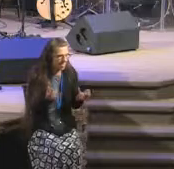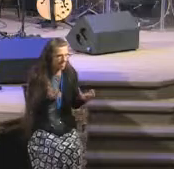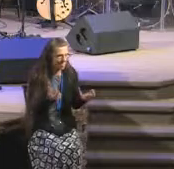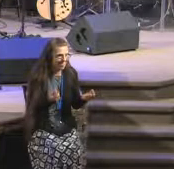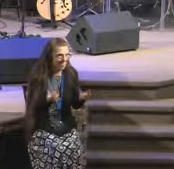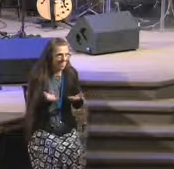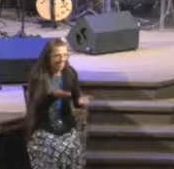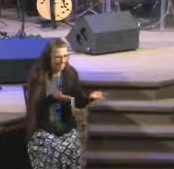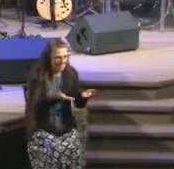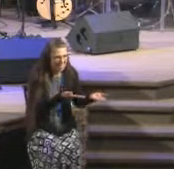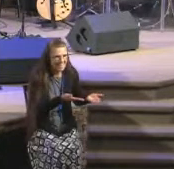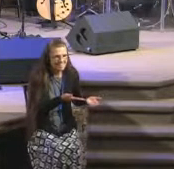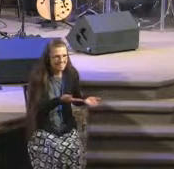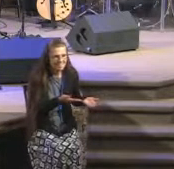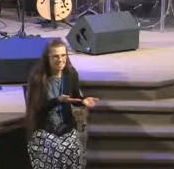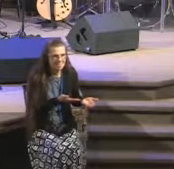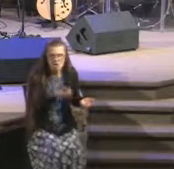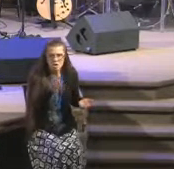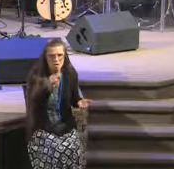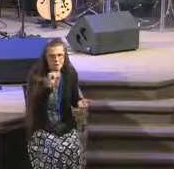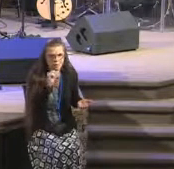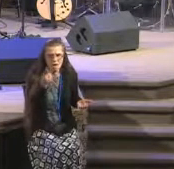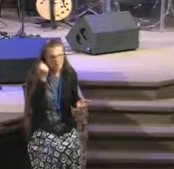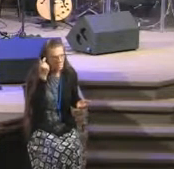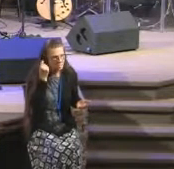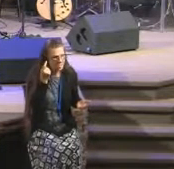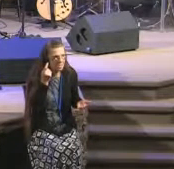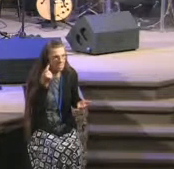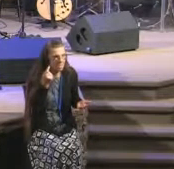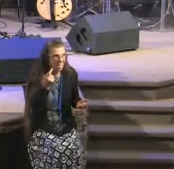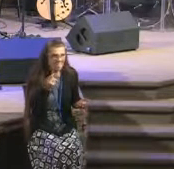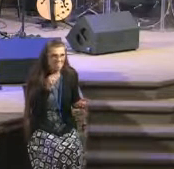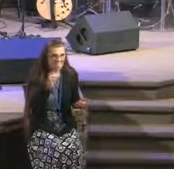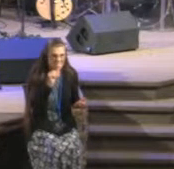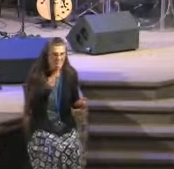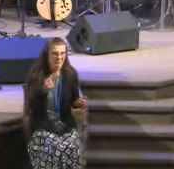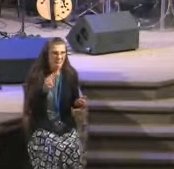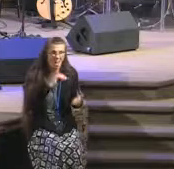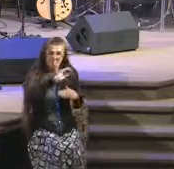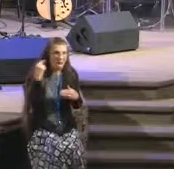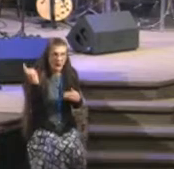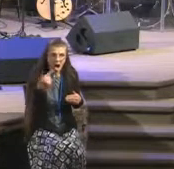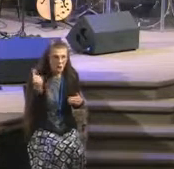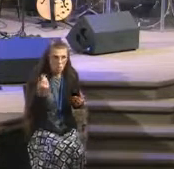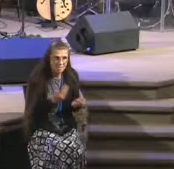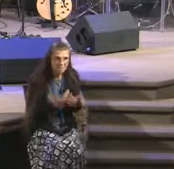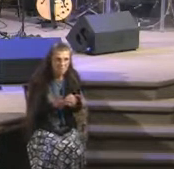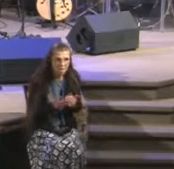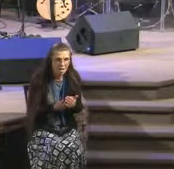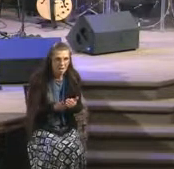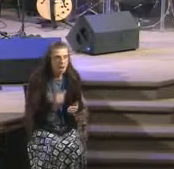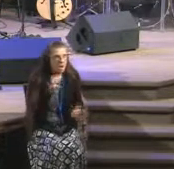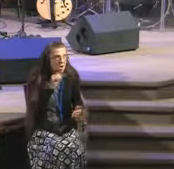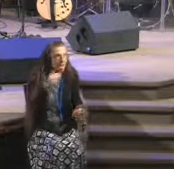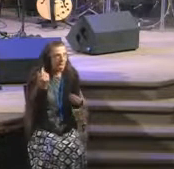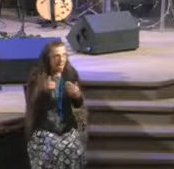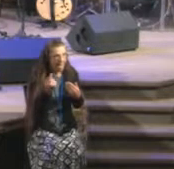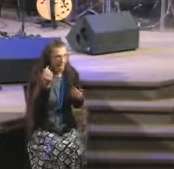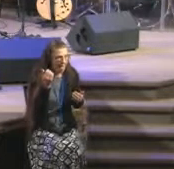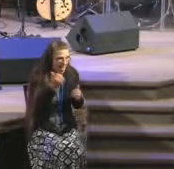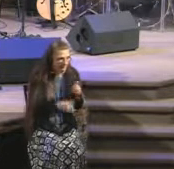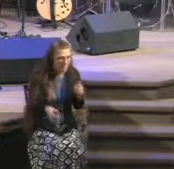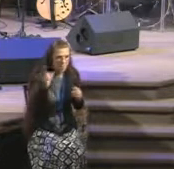in the ministry before, you don't understand that sometimes there is a negative underbelly to ministry. Not everybody you help is grateful that you